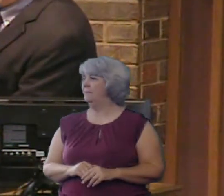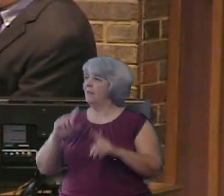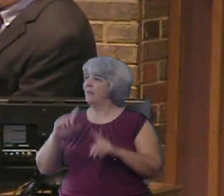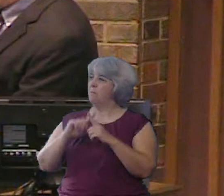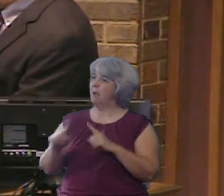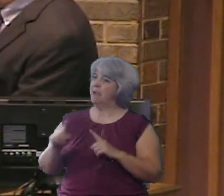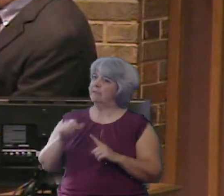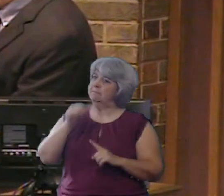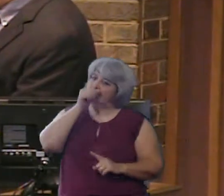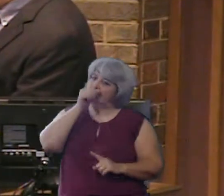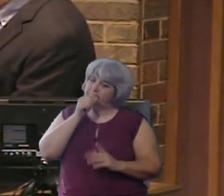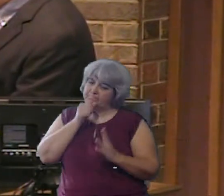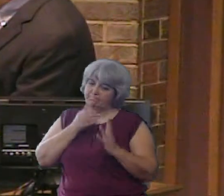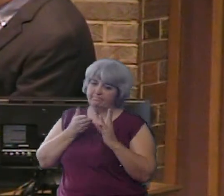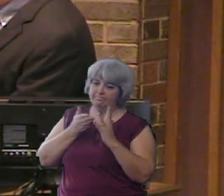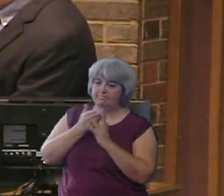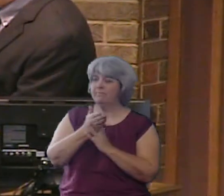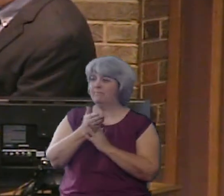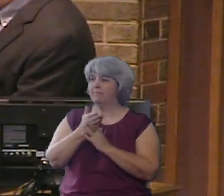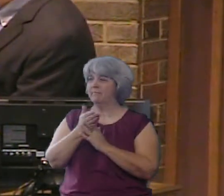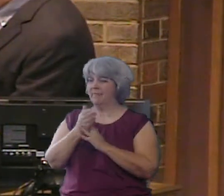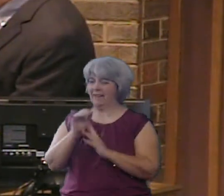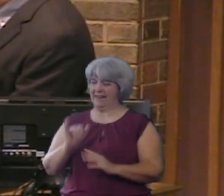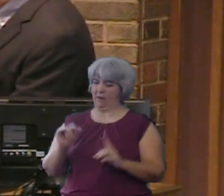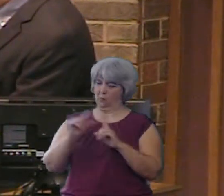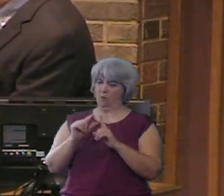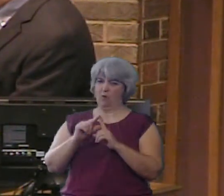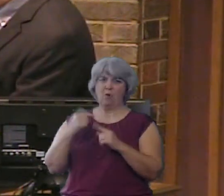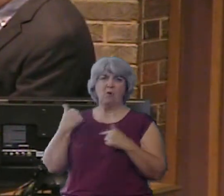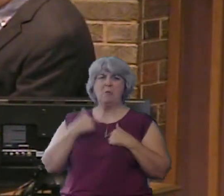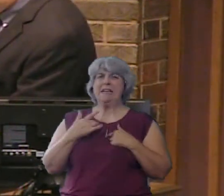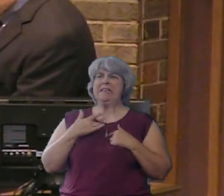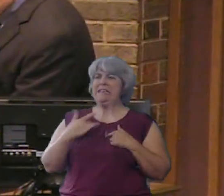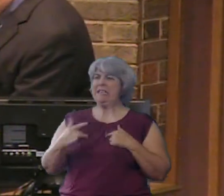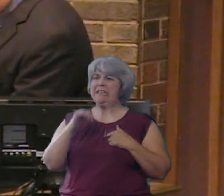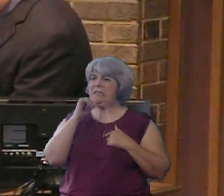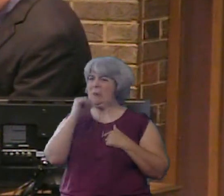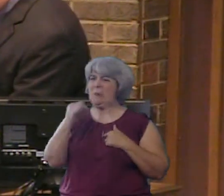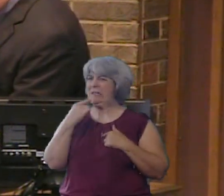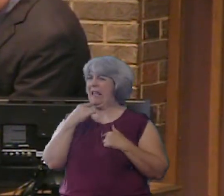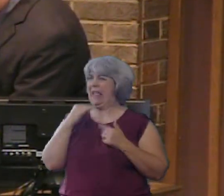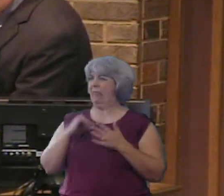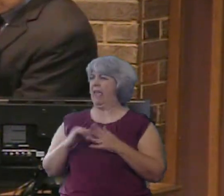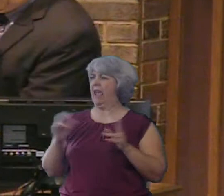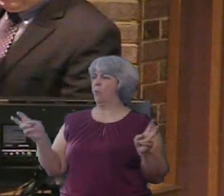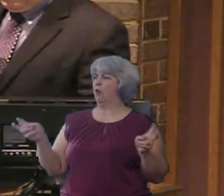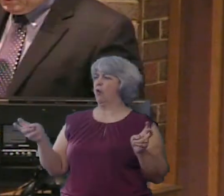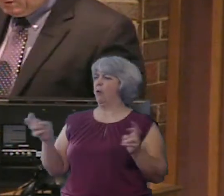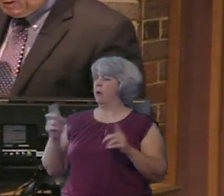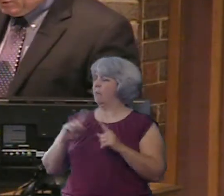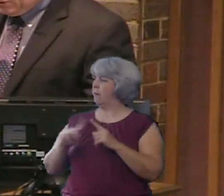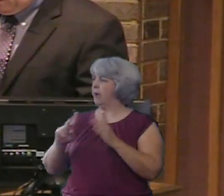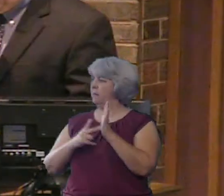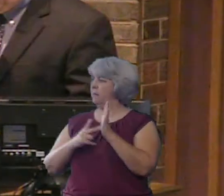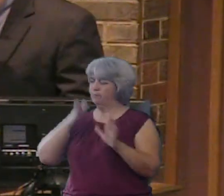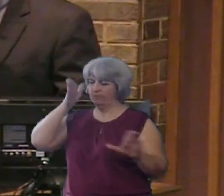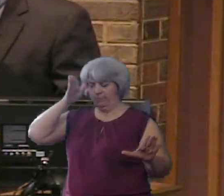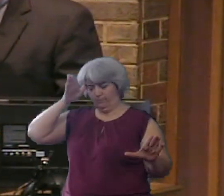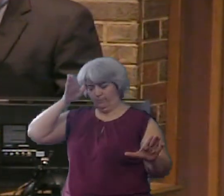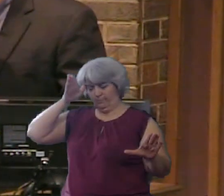Resiliency, that's a word we may not use every day. That means you don't quit, you don't give up. When things